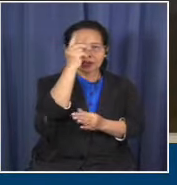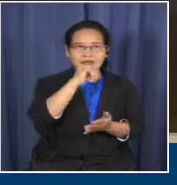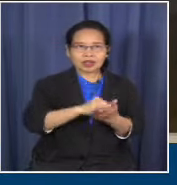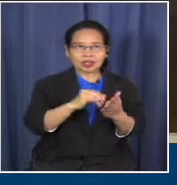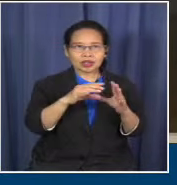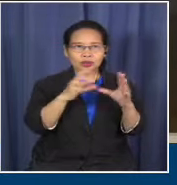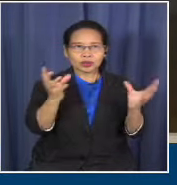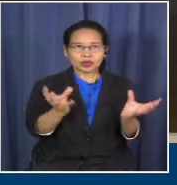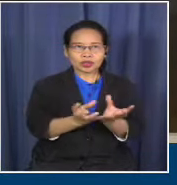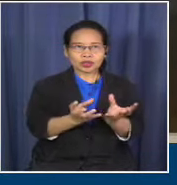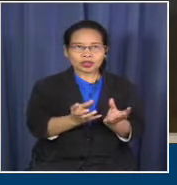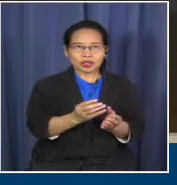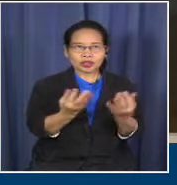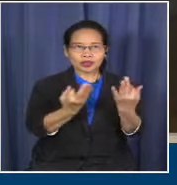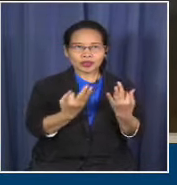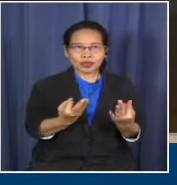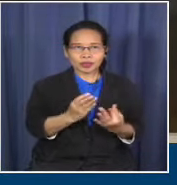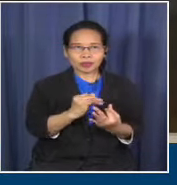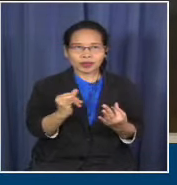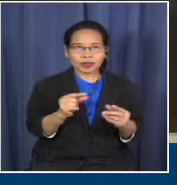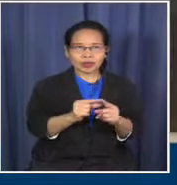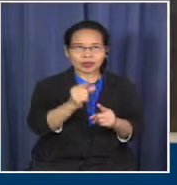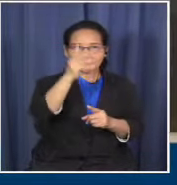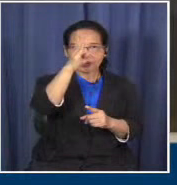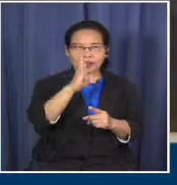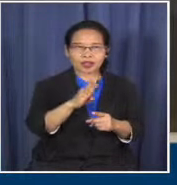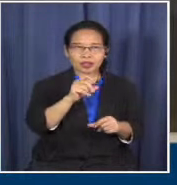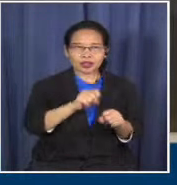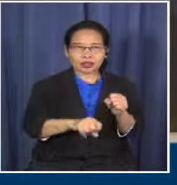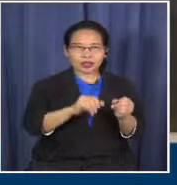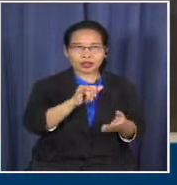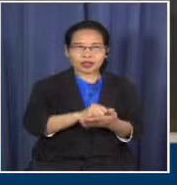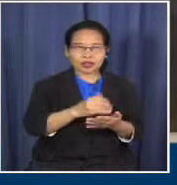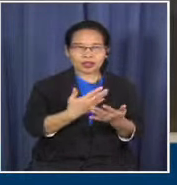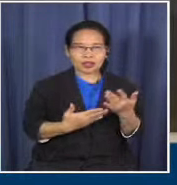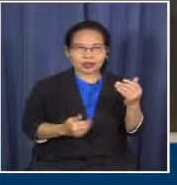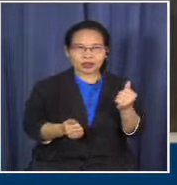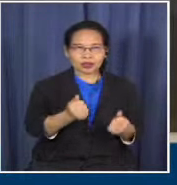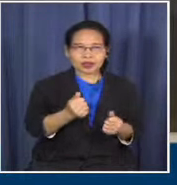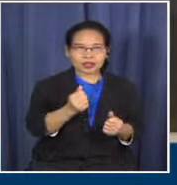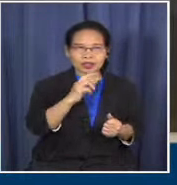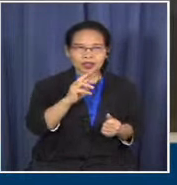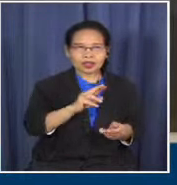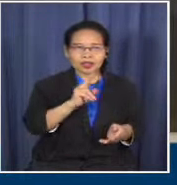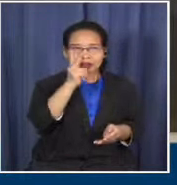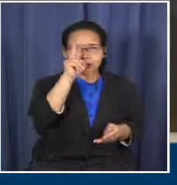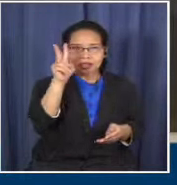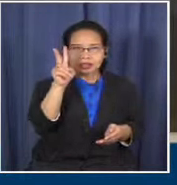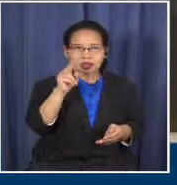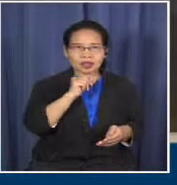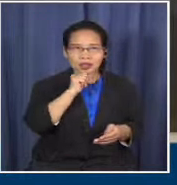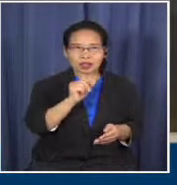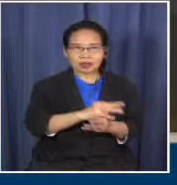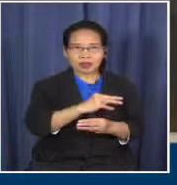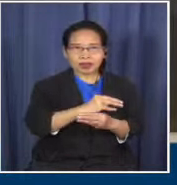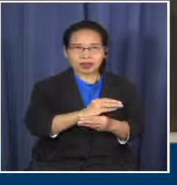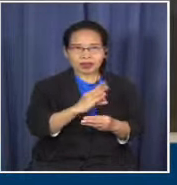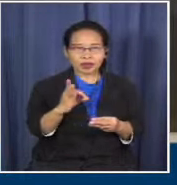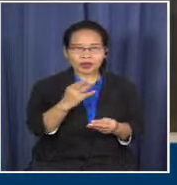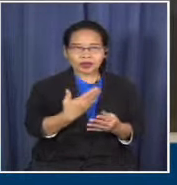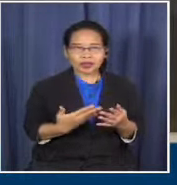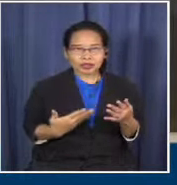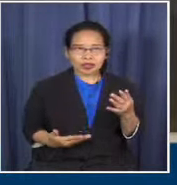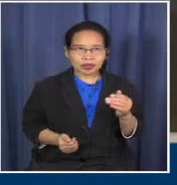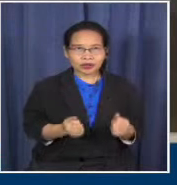Mga kalibutan tungod sa pulong sa Dios. Sa through faith, we understand that the worlds were framed by the word